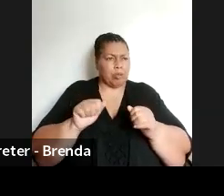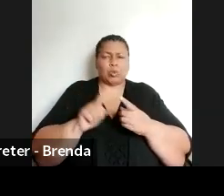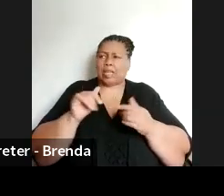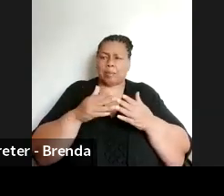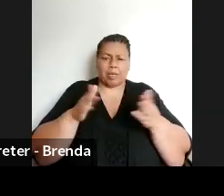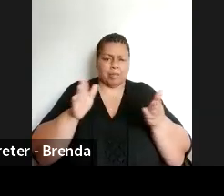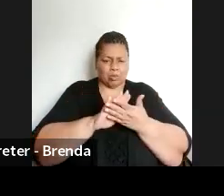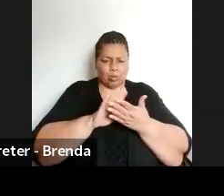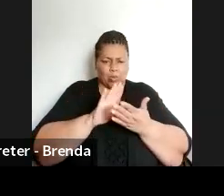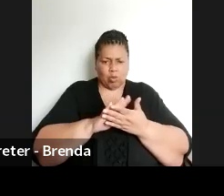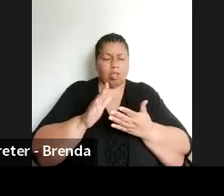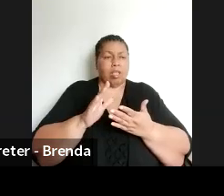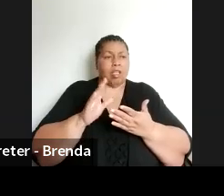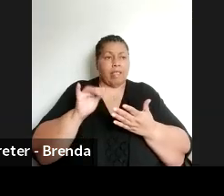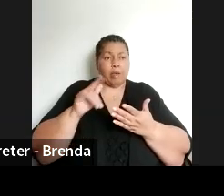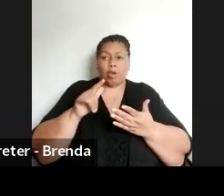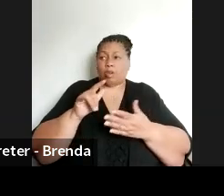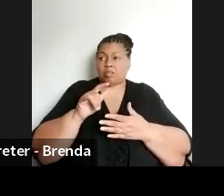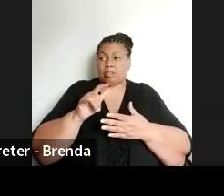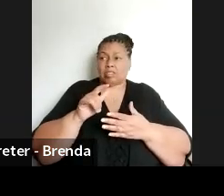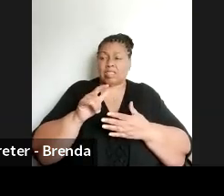those are the schools that we're entitled to go to